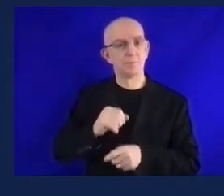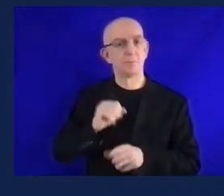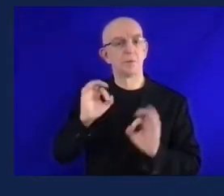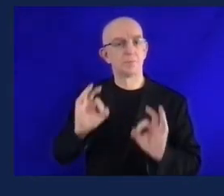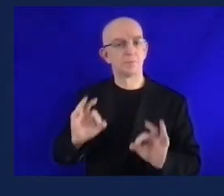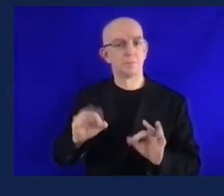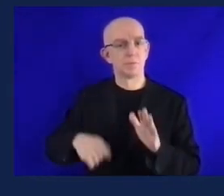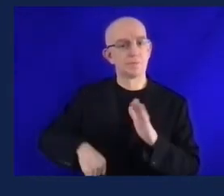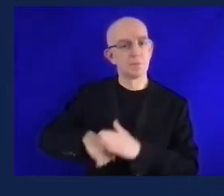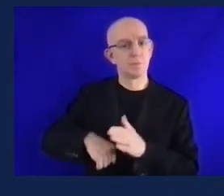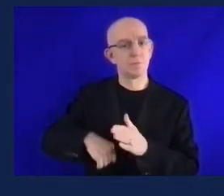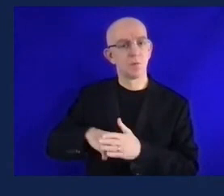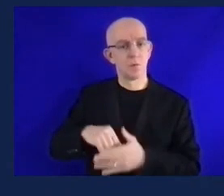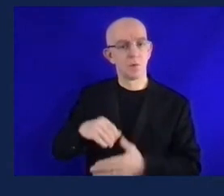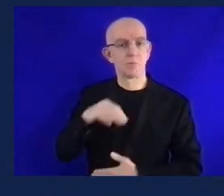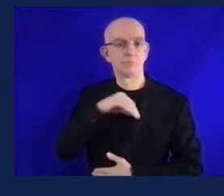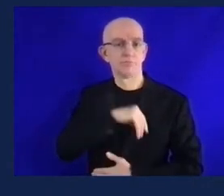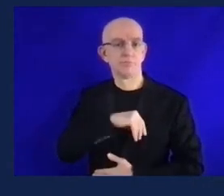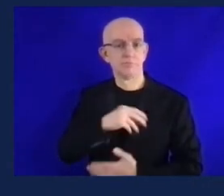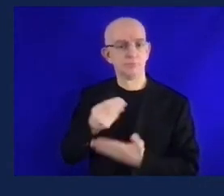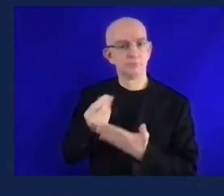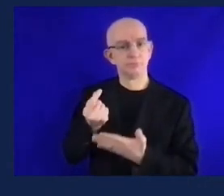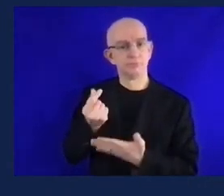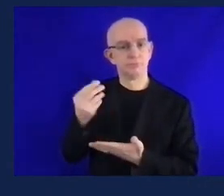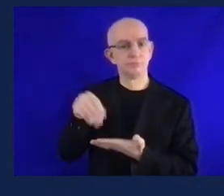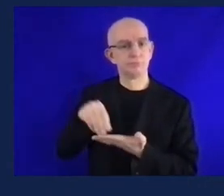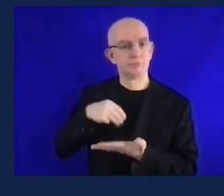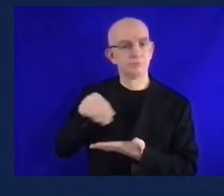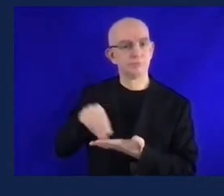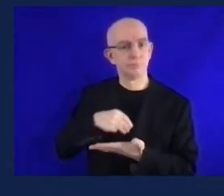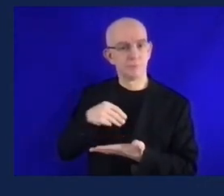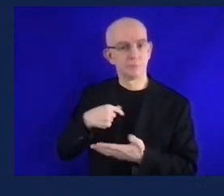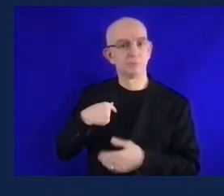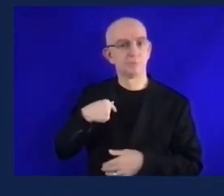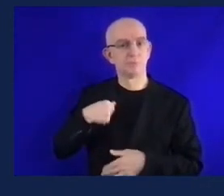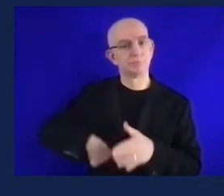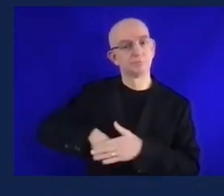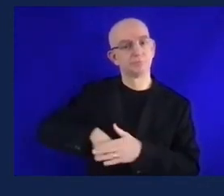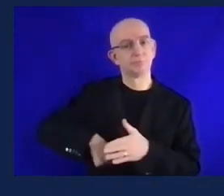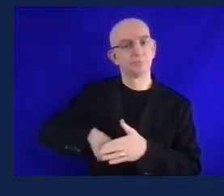26 years, I decided to retire from professional football to